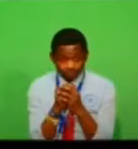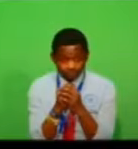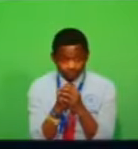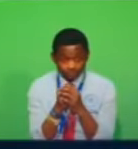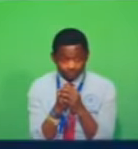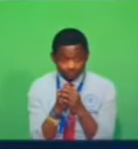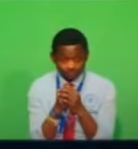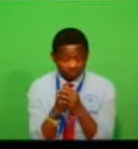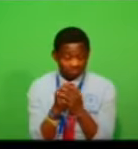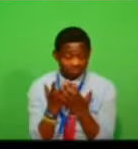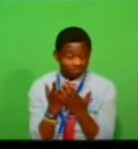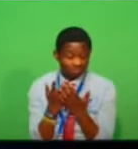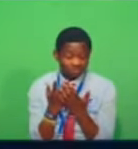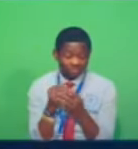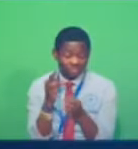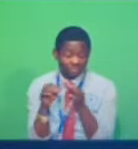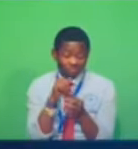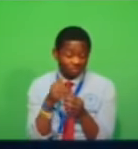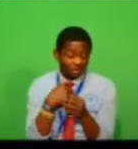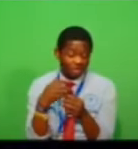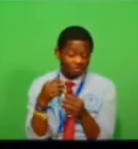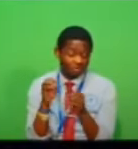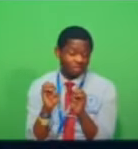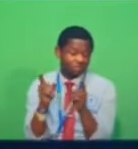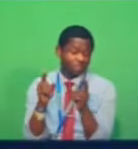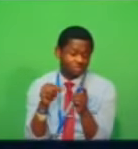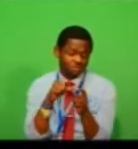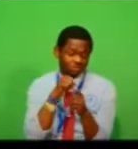Lack of education should not be a limitation to anyone.